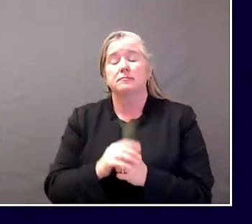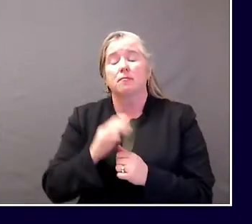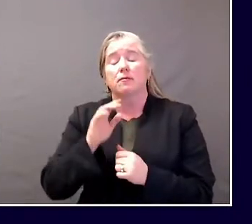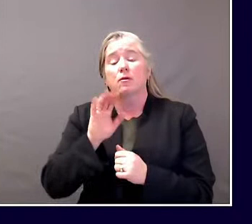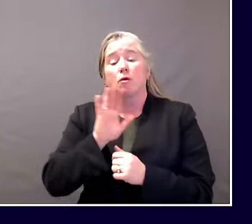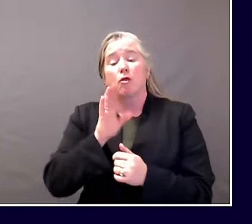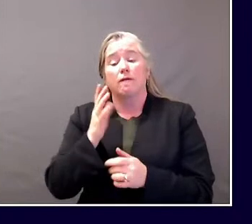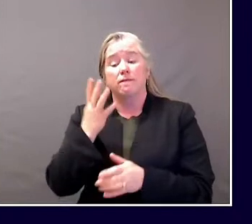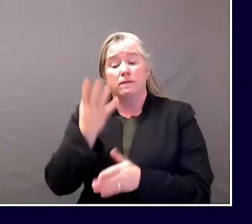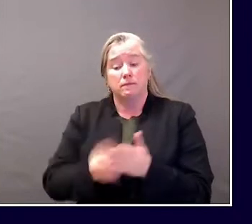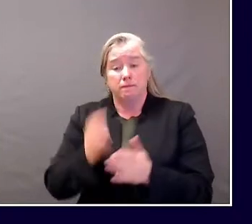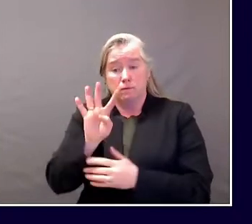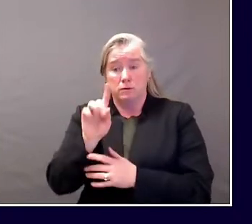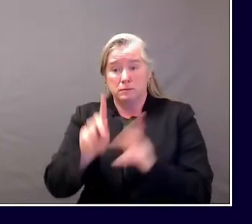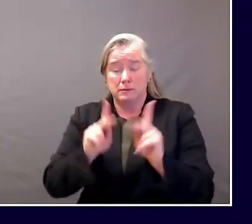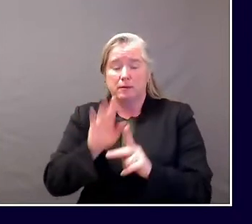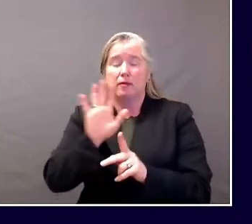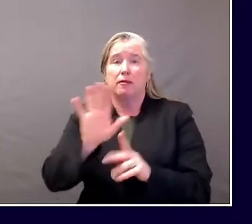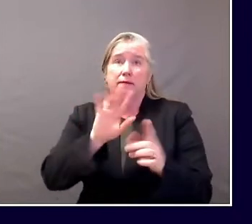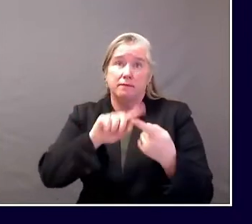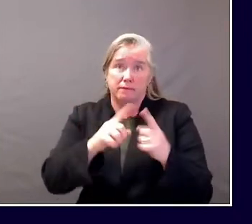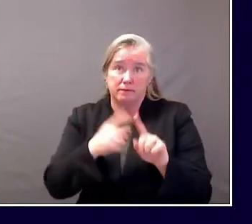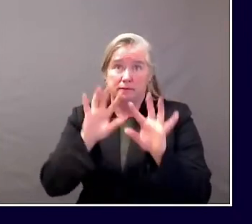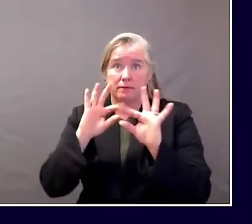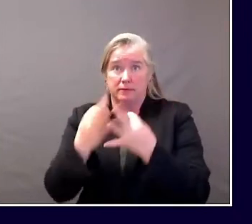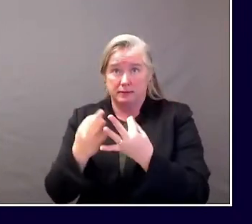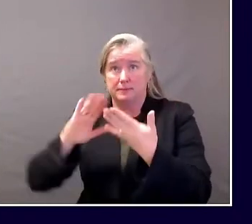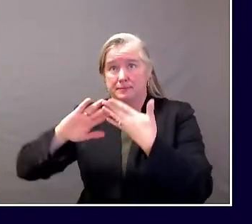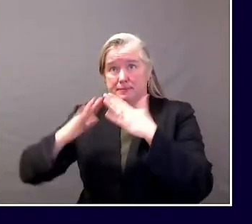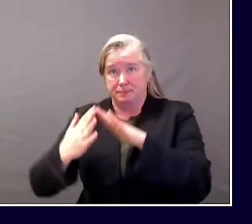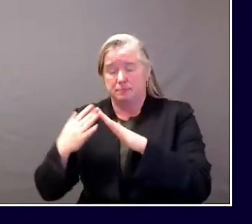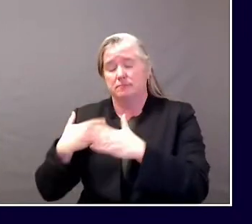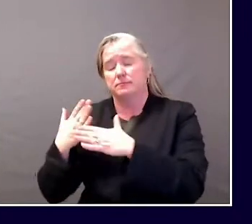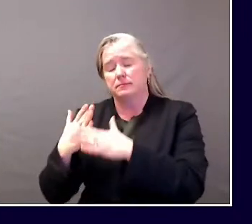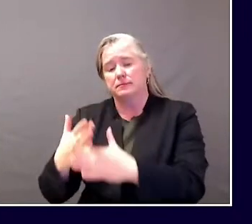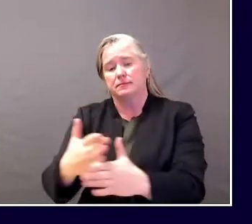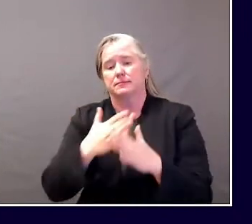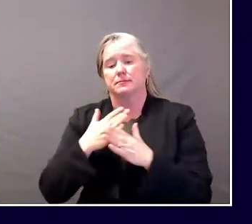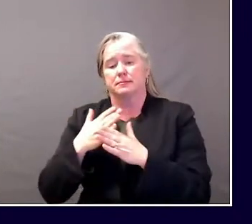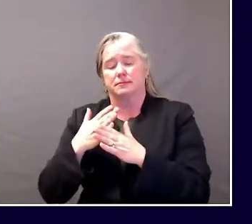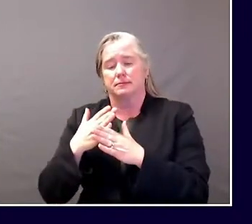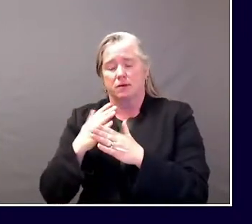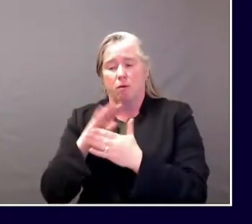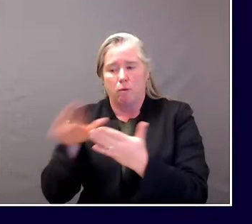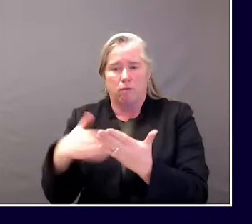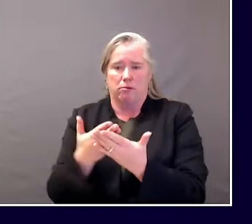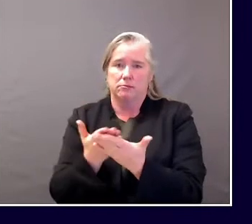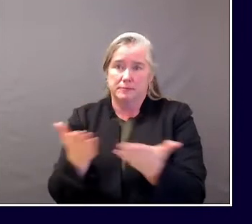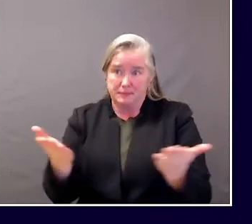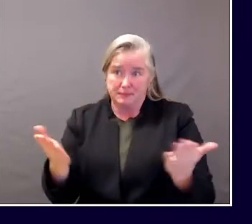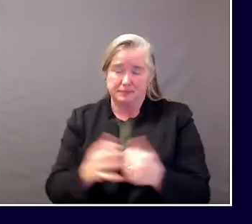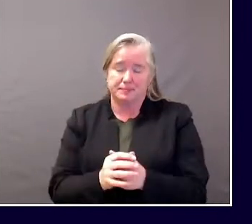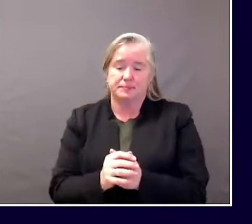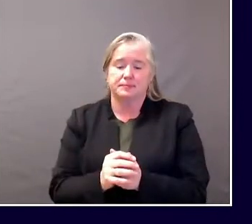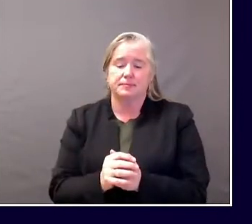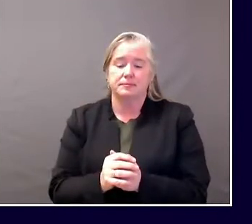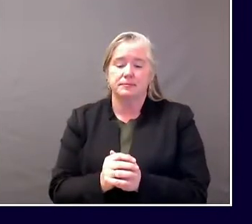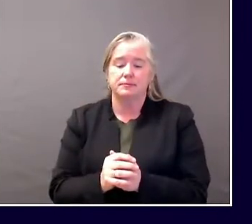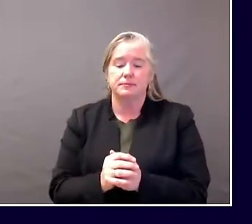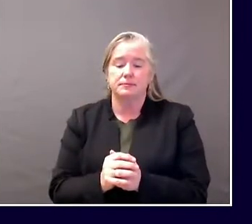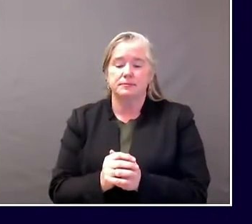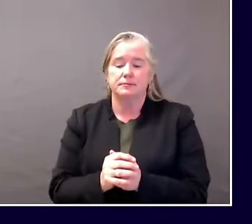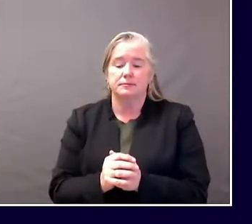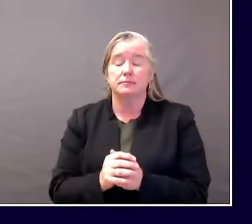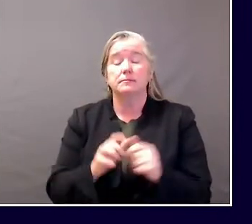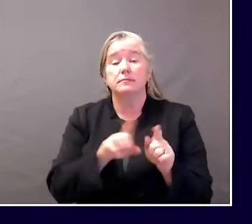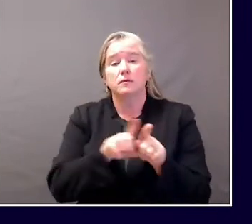friends, families, loved ones, and communities of all of those individuals. However, what I'd like to talk about